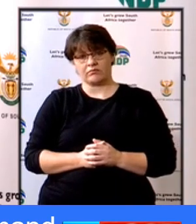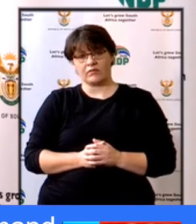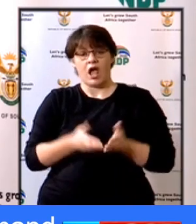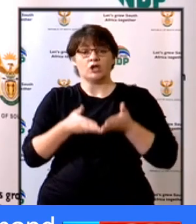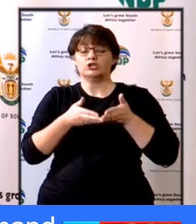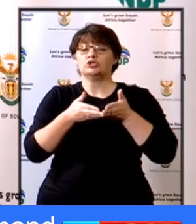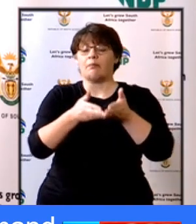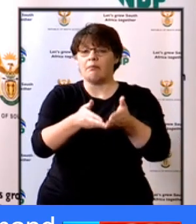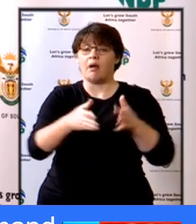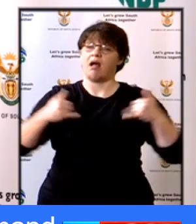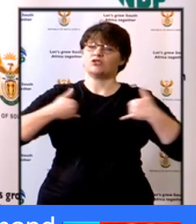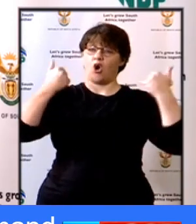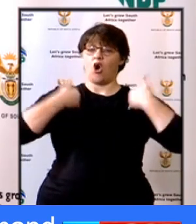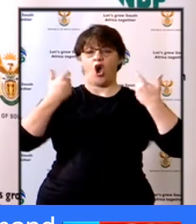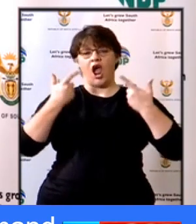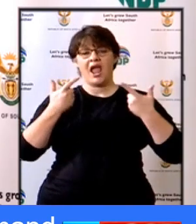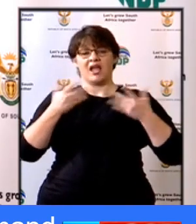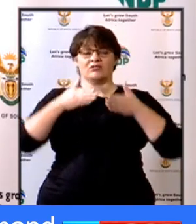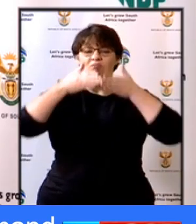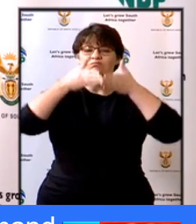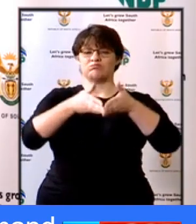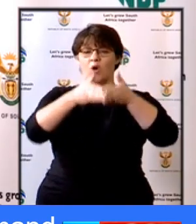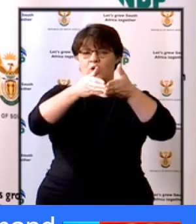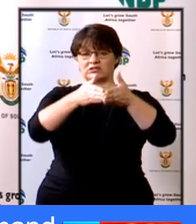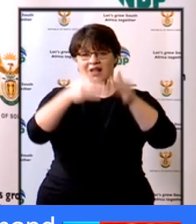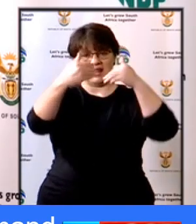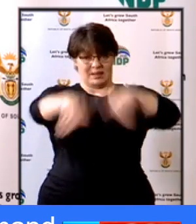for recreational purposes and